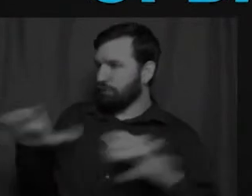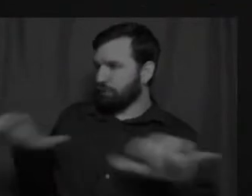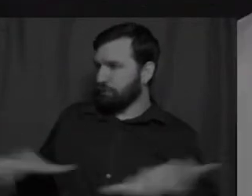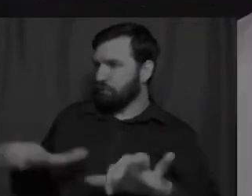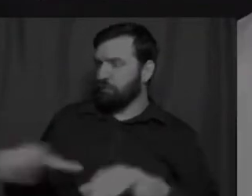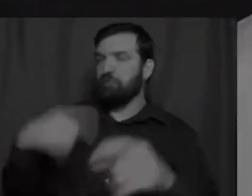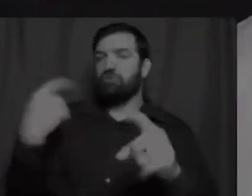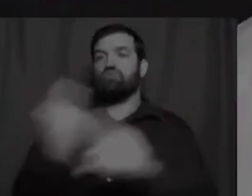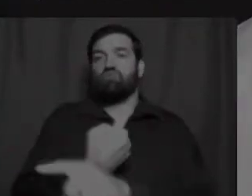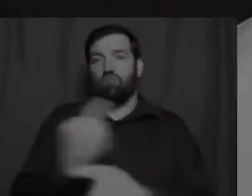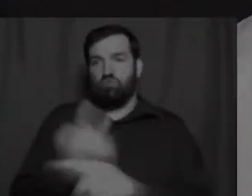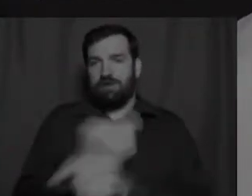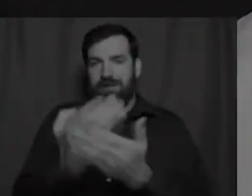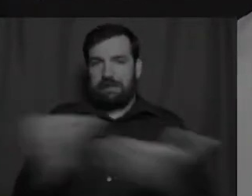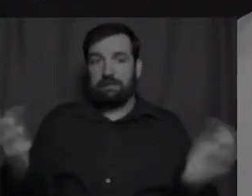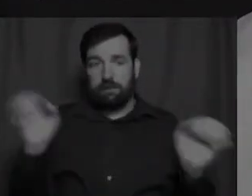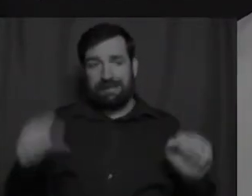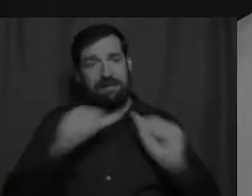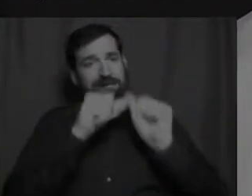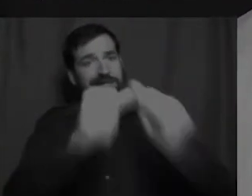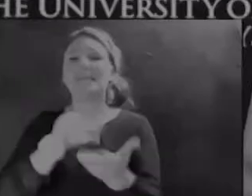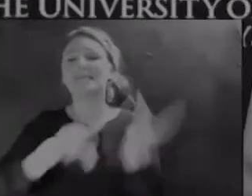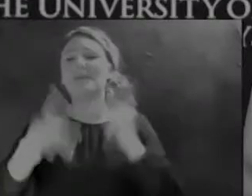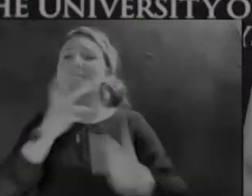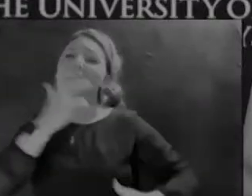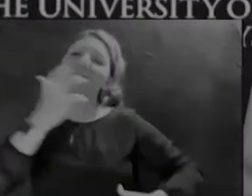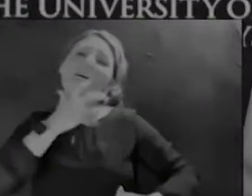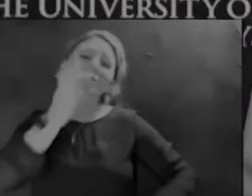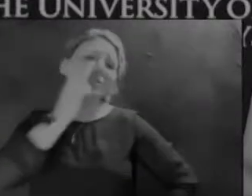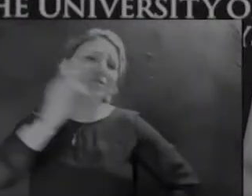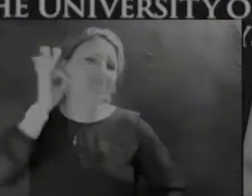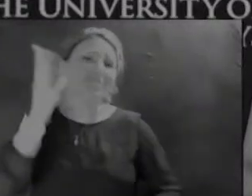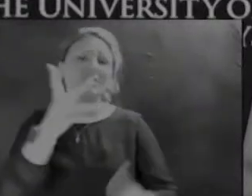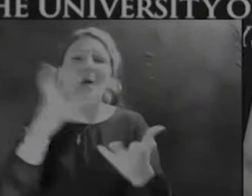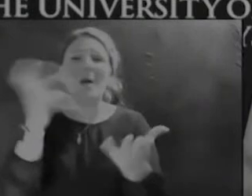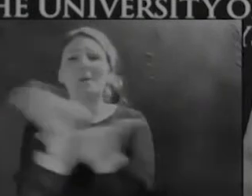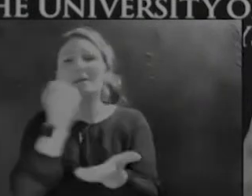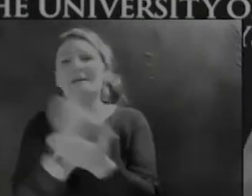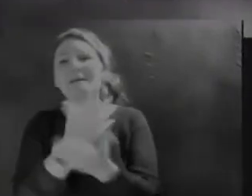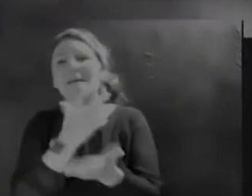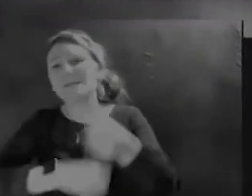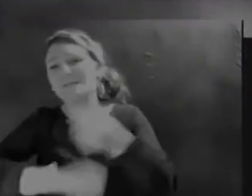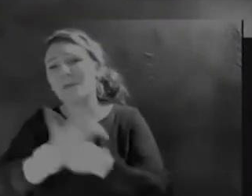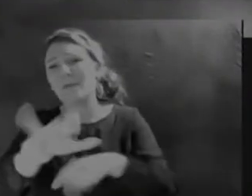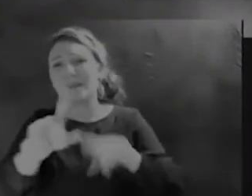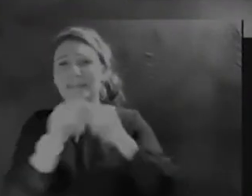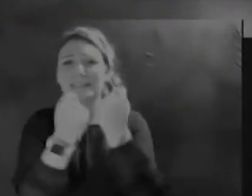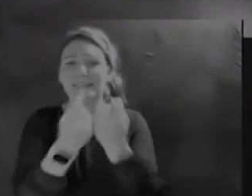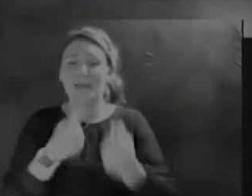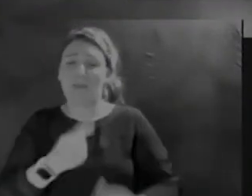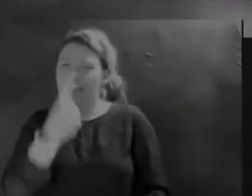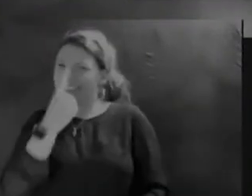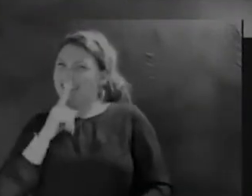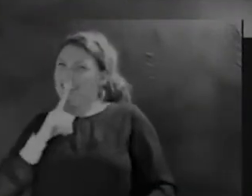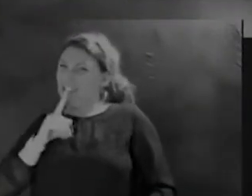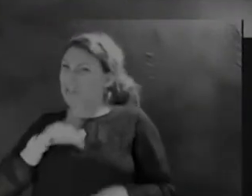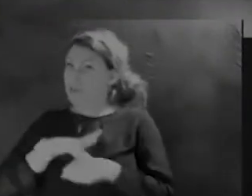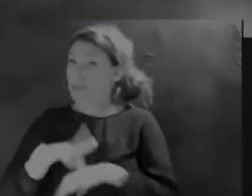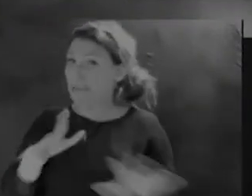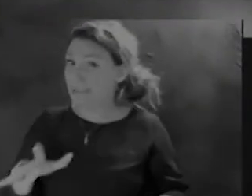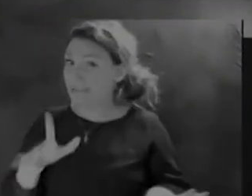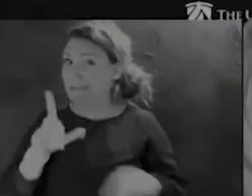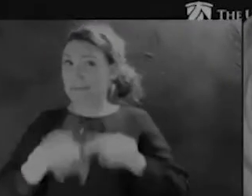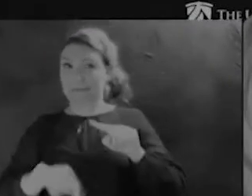medical update and open mics with Dr. Stites podcast. Now everywhere podcasts are available.